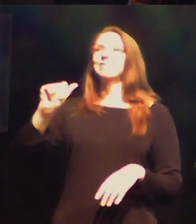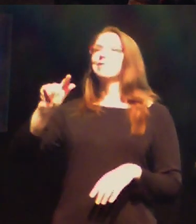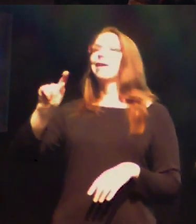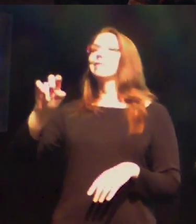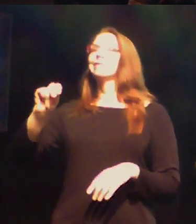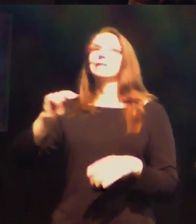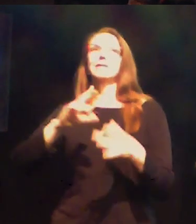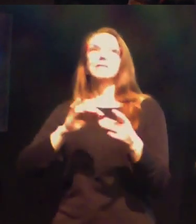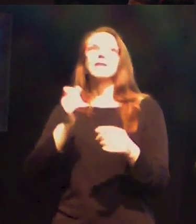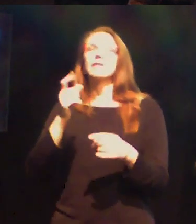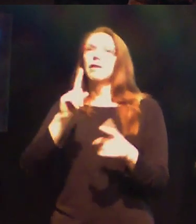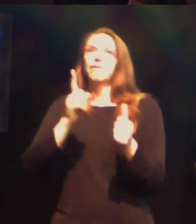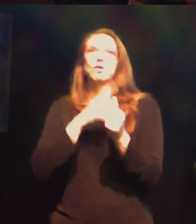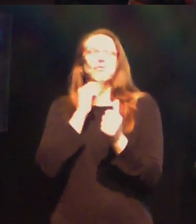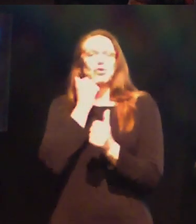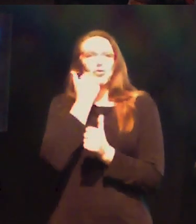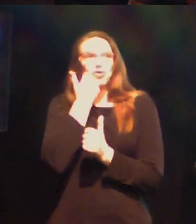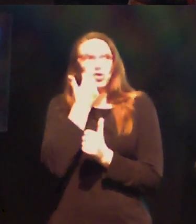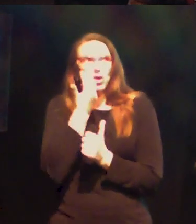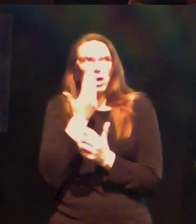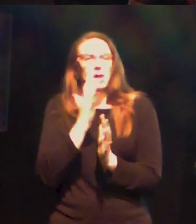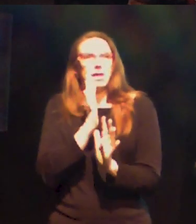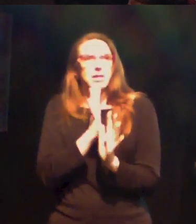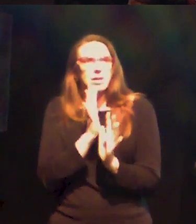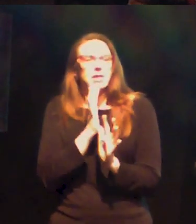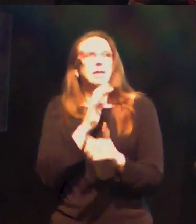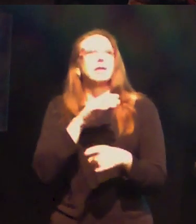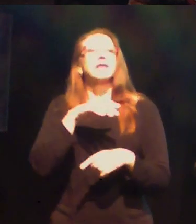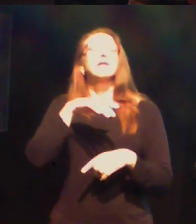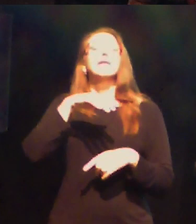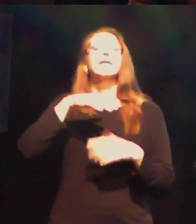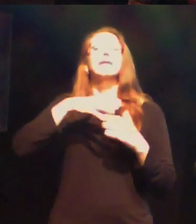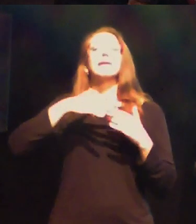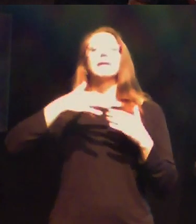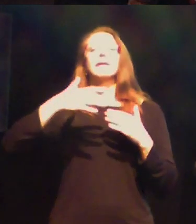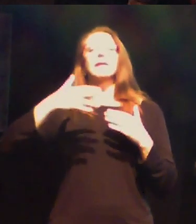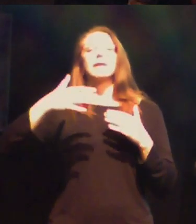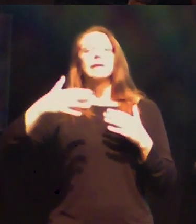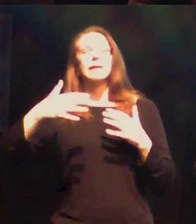and fragile, and it was, you know, I think the